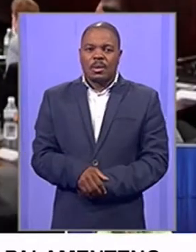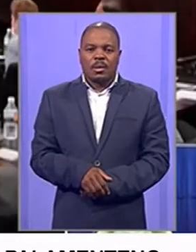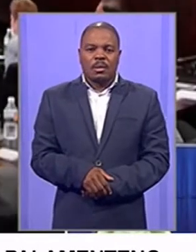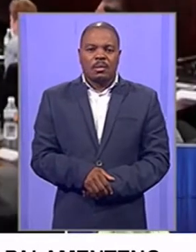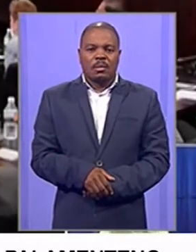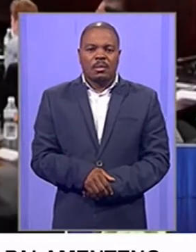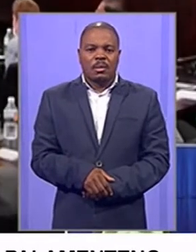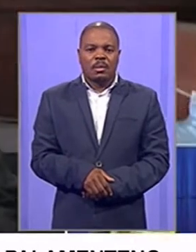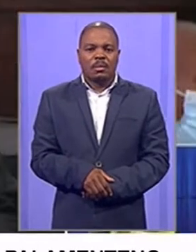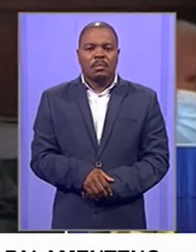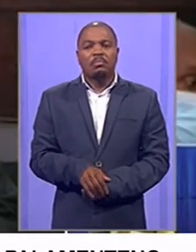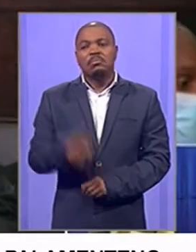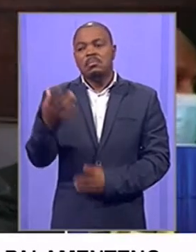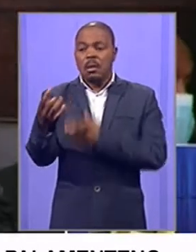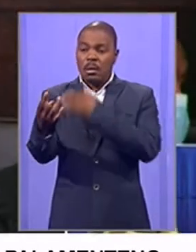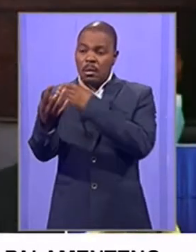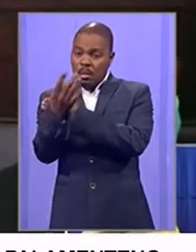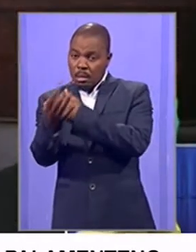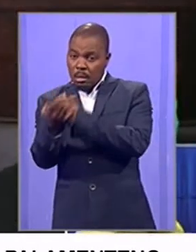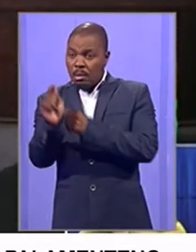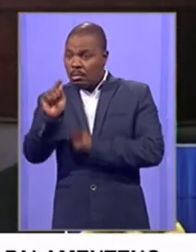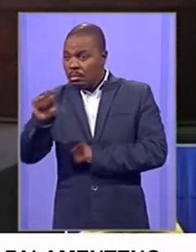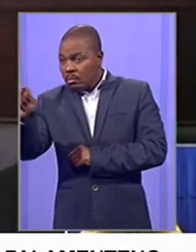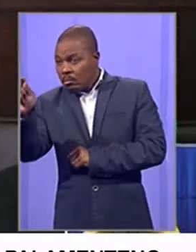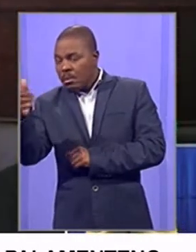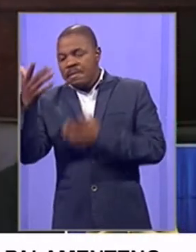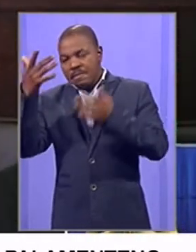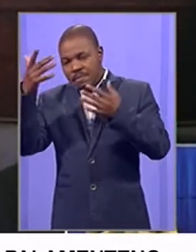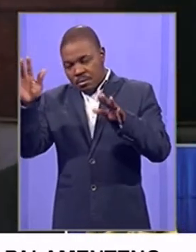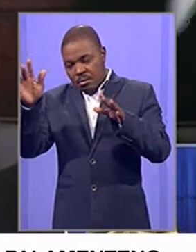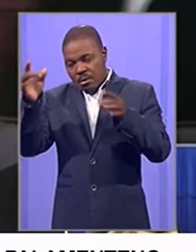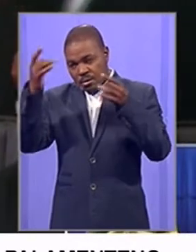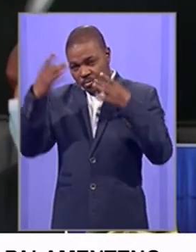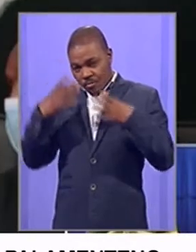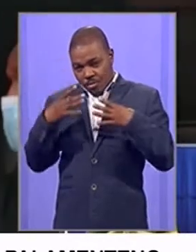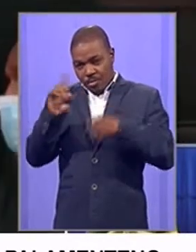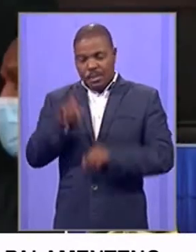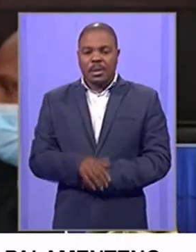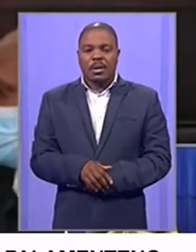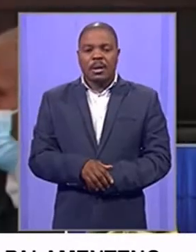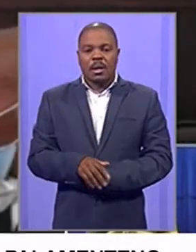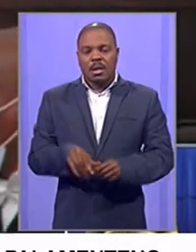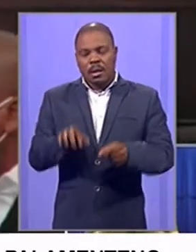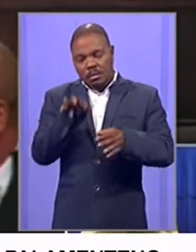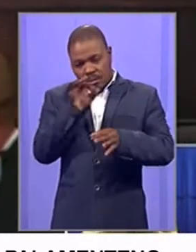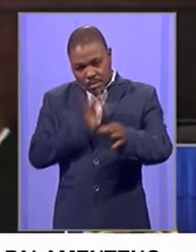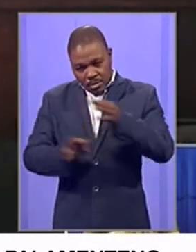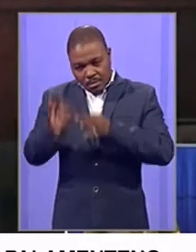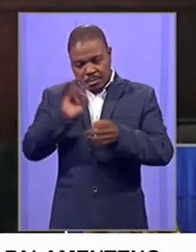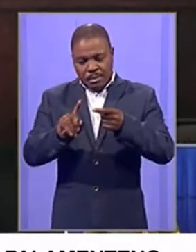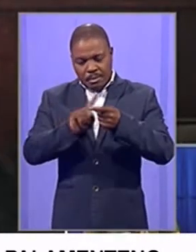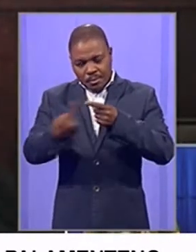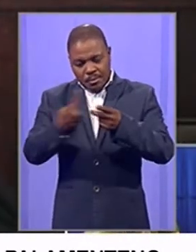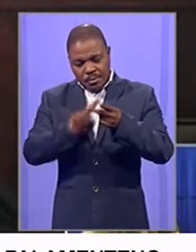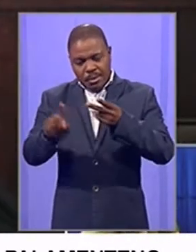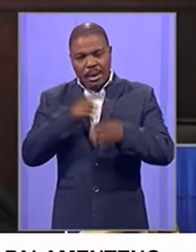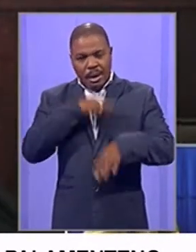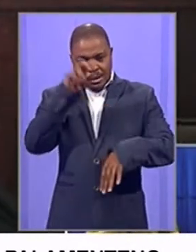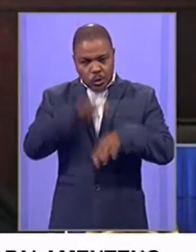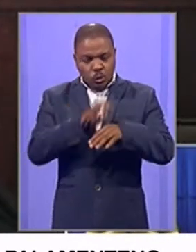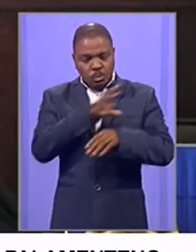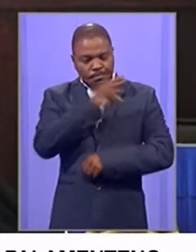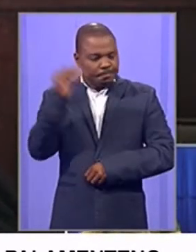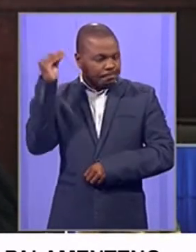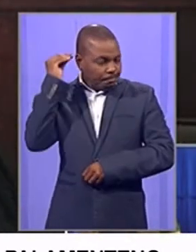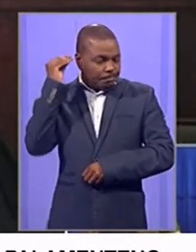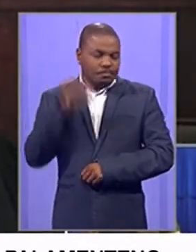council and suggestions that have been made raises points that indeed I should consider